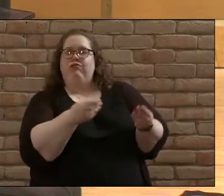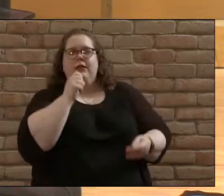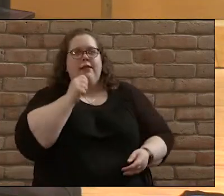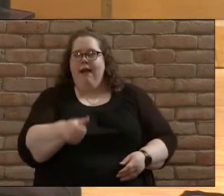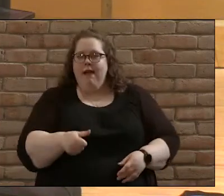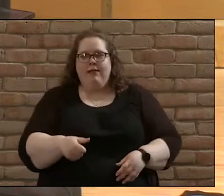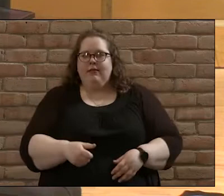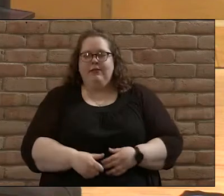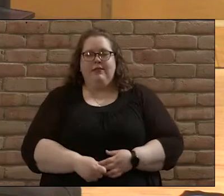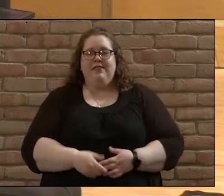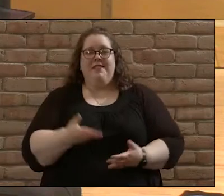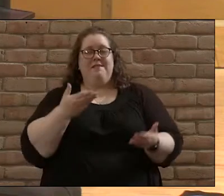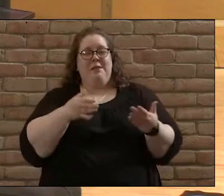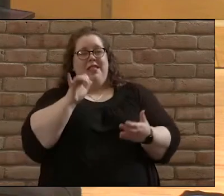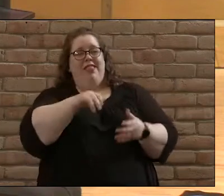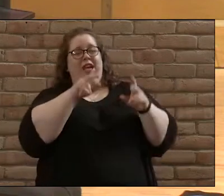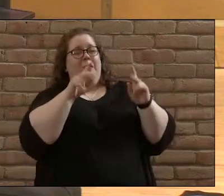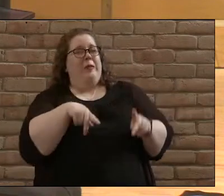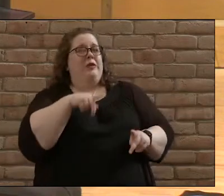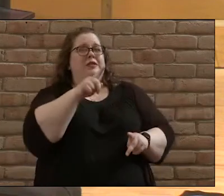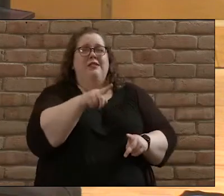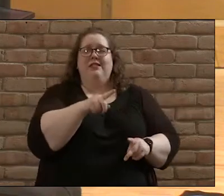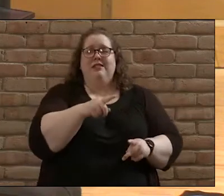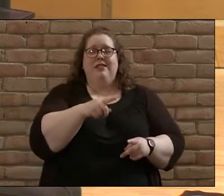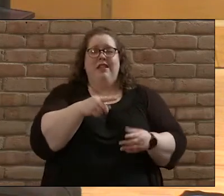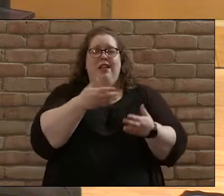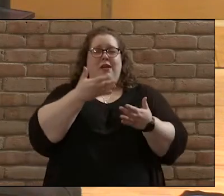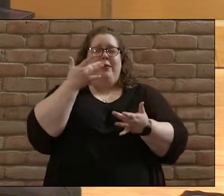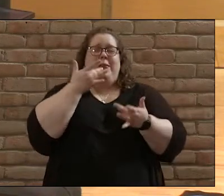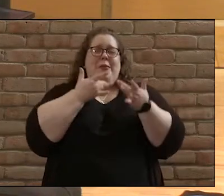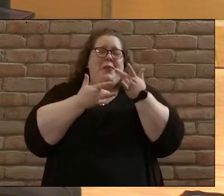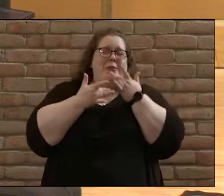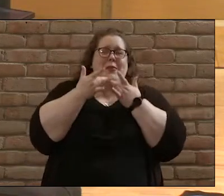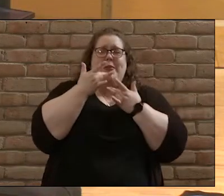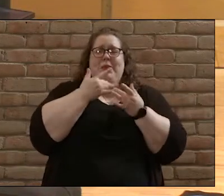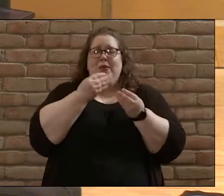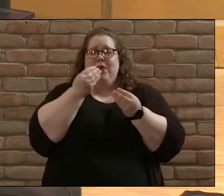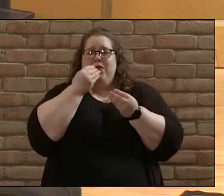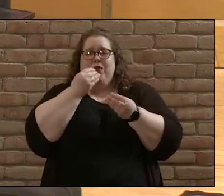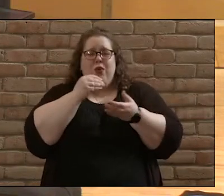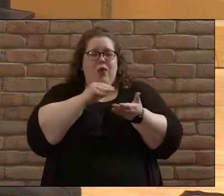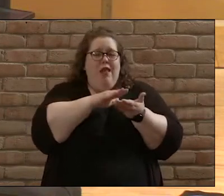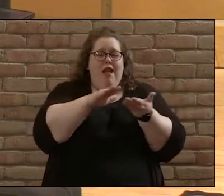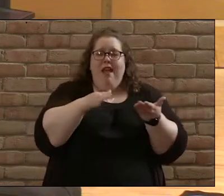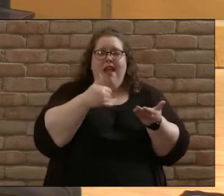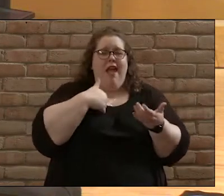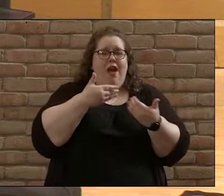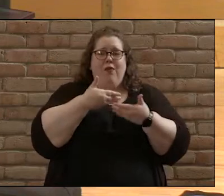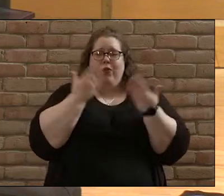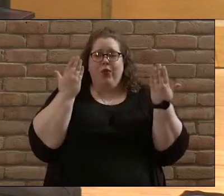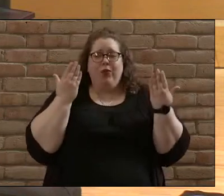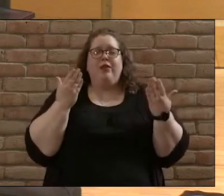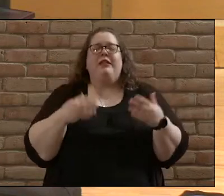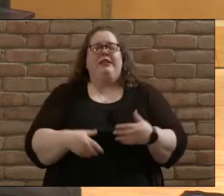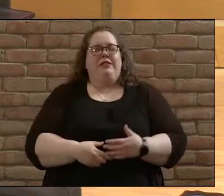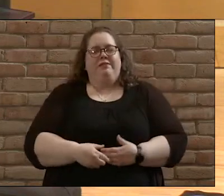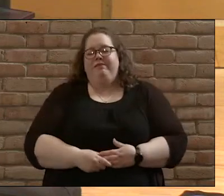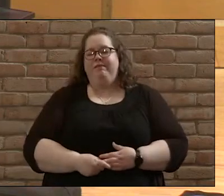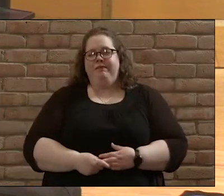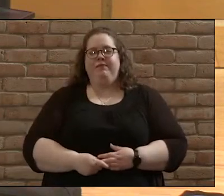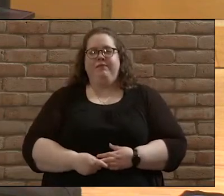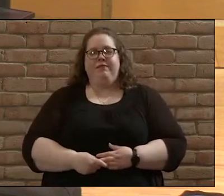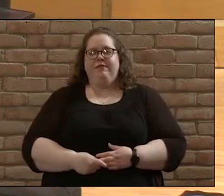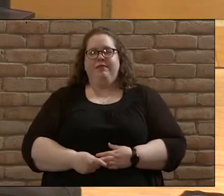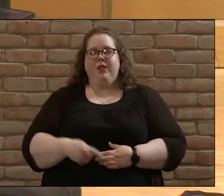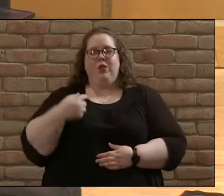neighbor who can't quite even put food on the table. Or sometimes it's even as simple